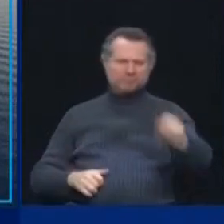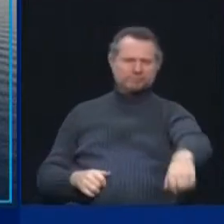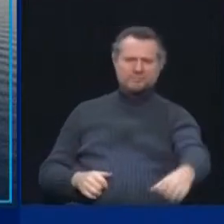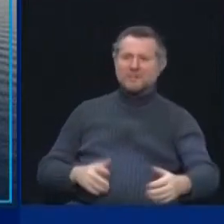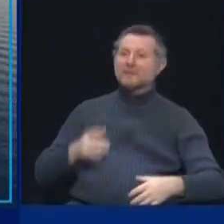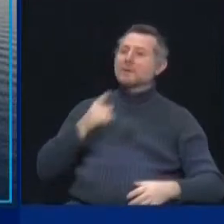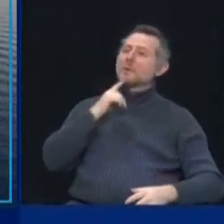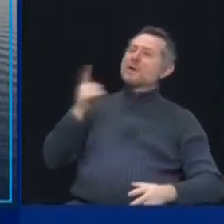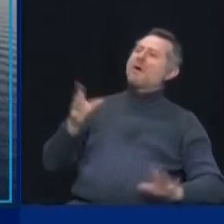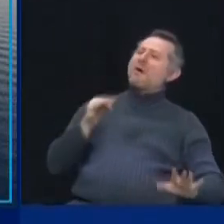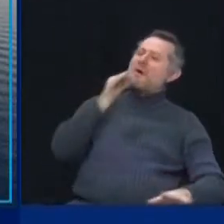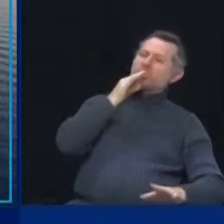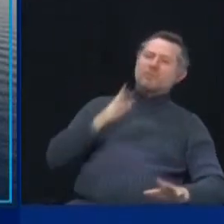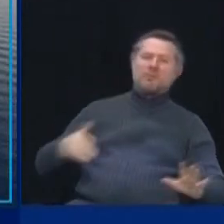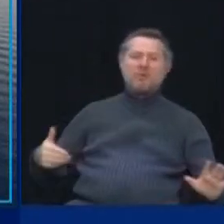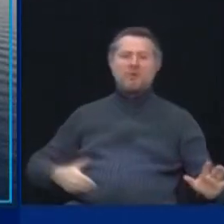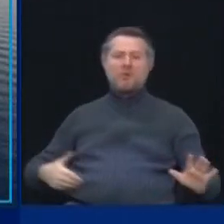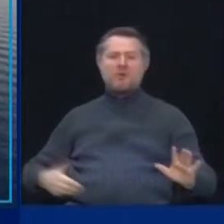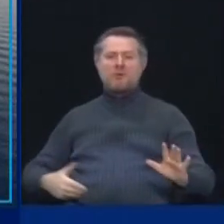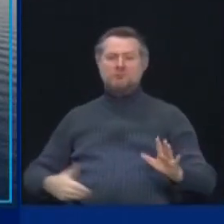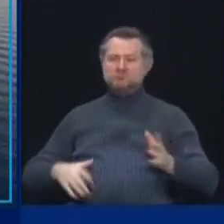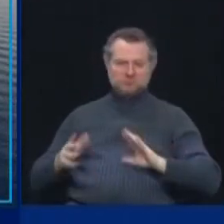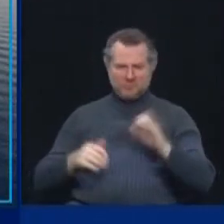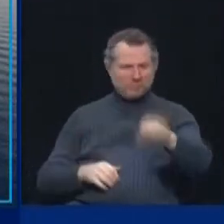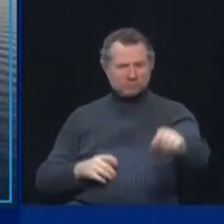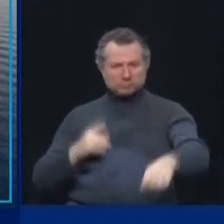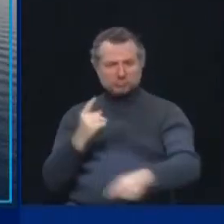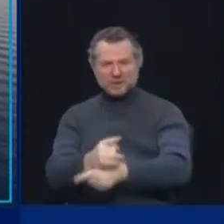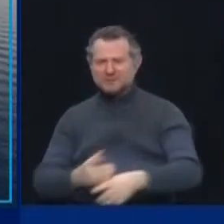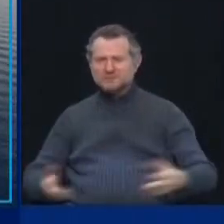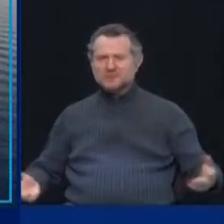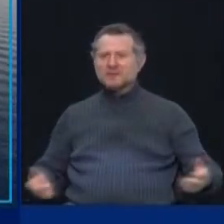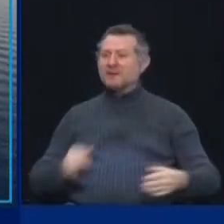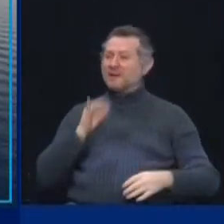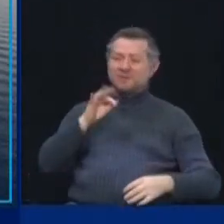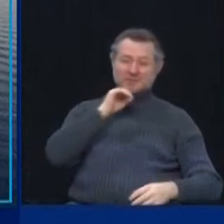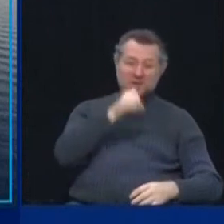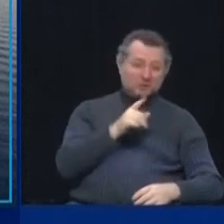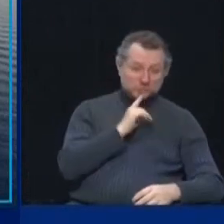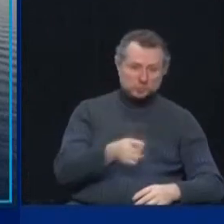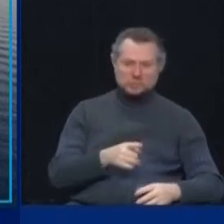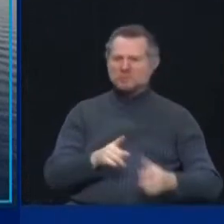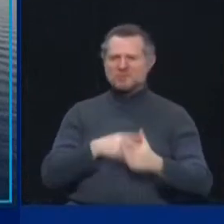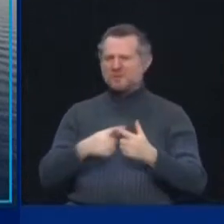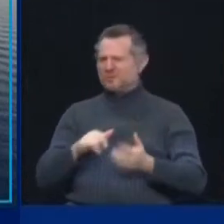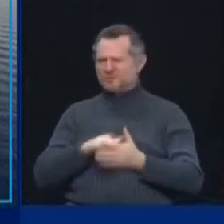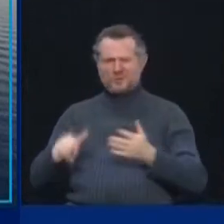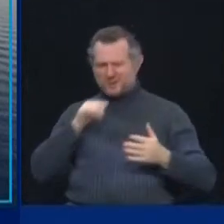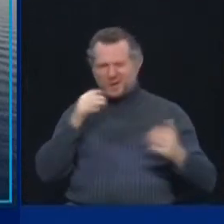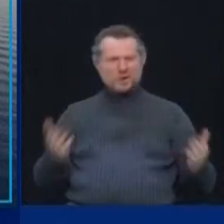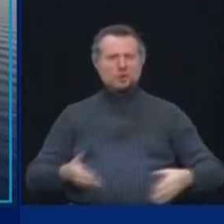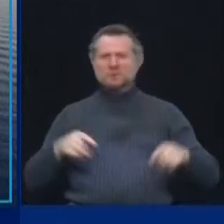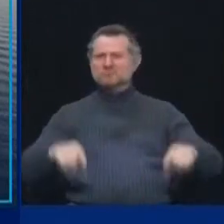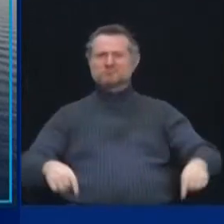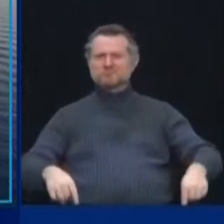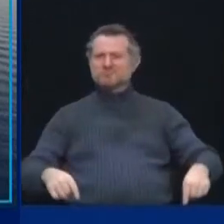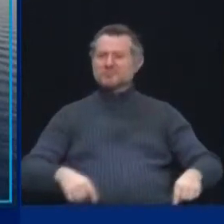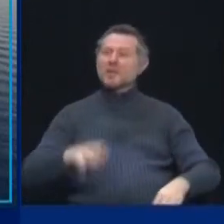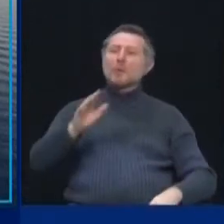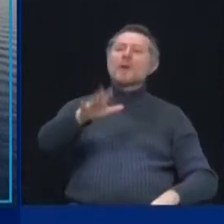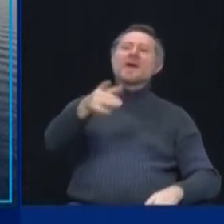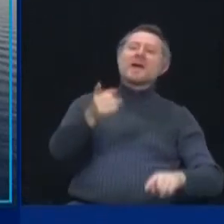You're gutsy people. Yes. Otherwise, we wouldn't be here. You can't make it here. You wouldn't have